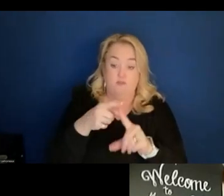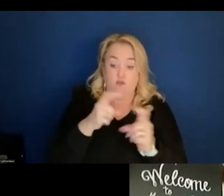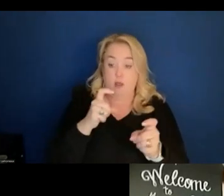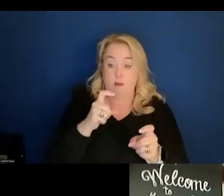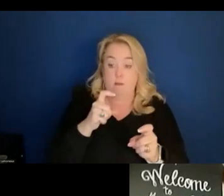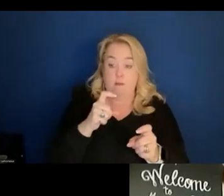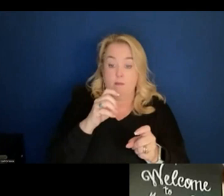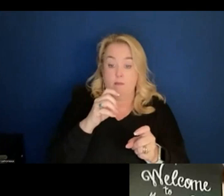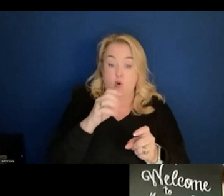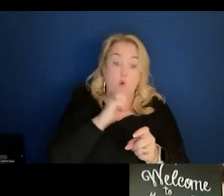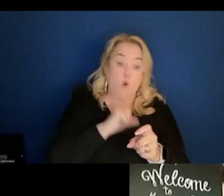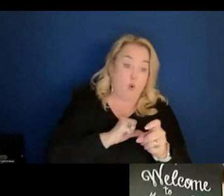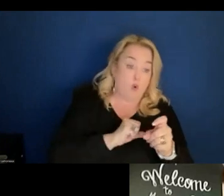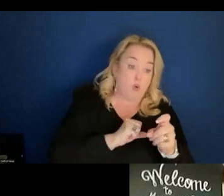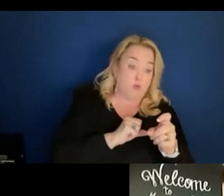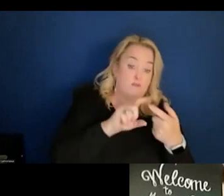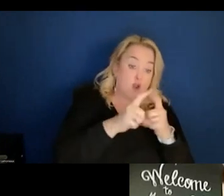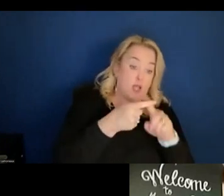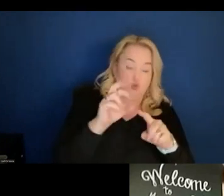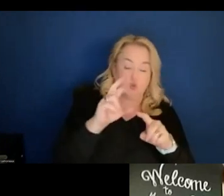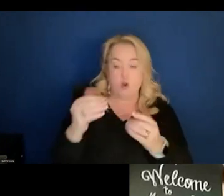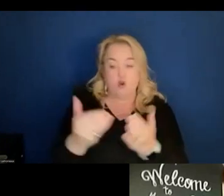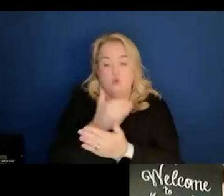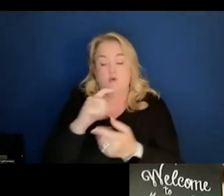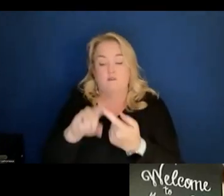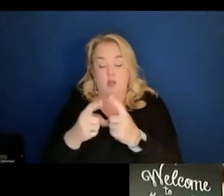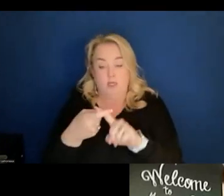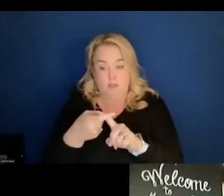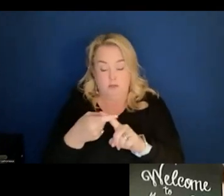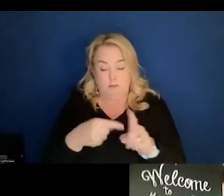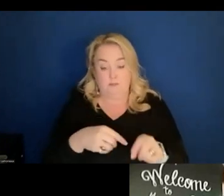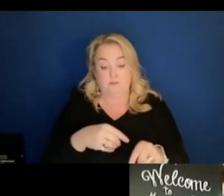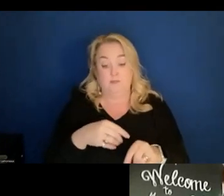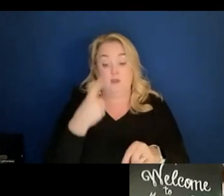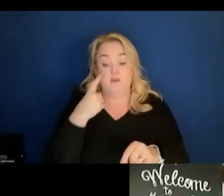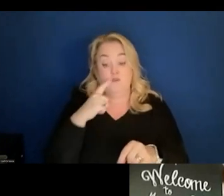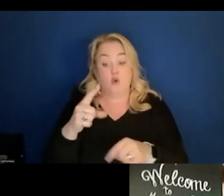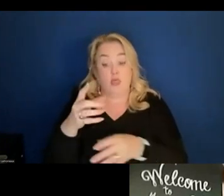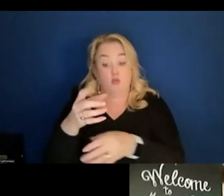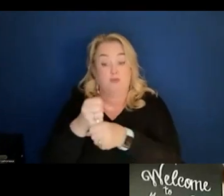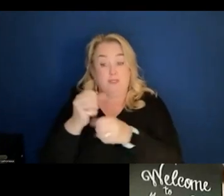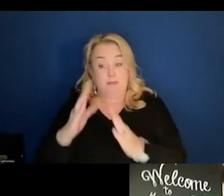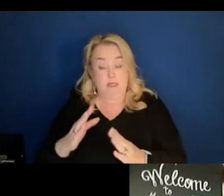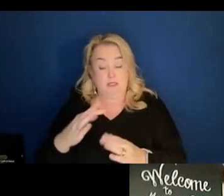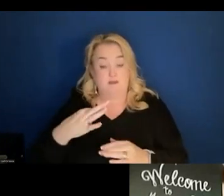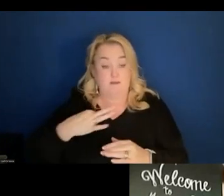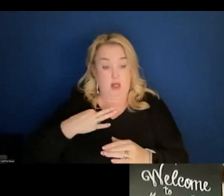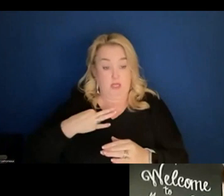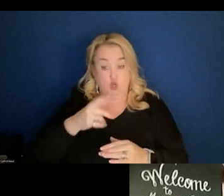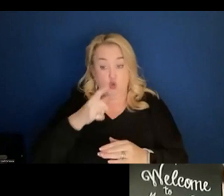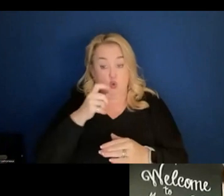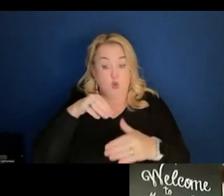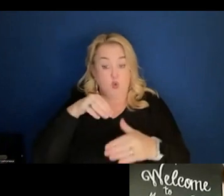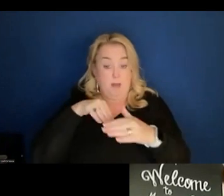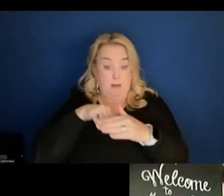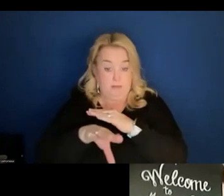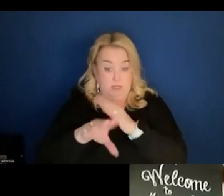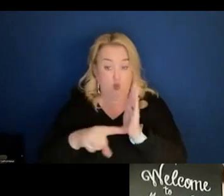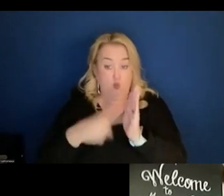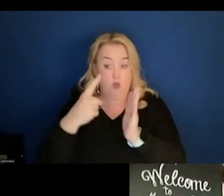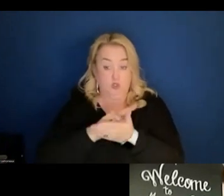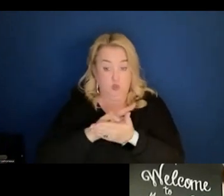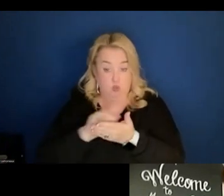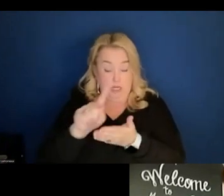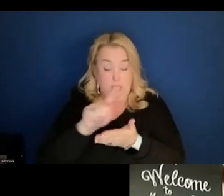old or new. For care recipients, of course, a respite volunteer coming in once a week,